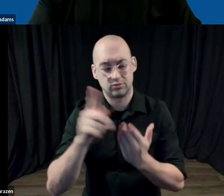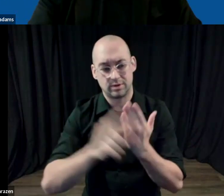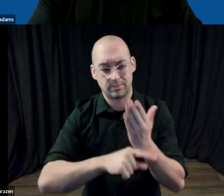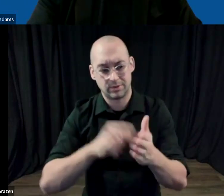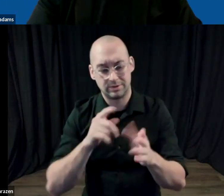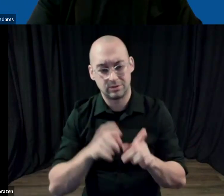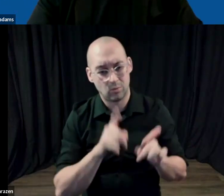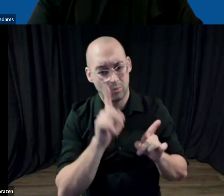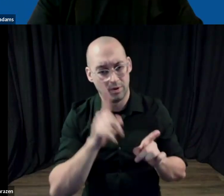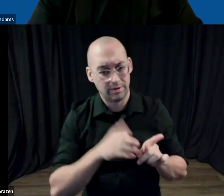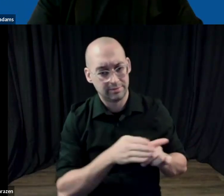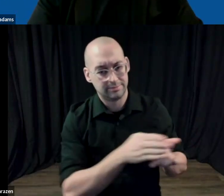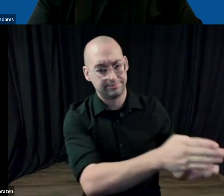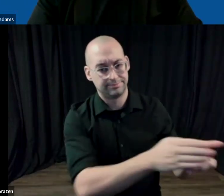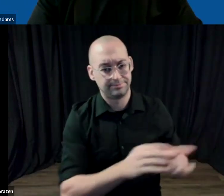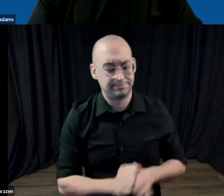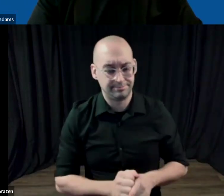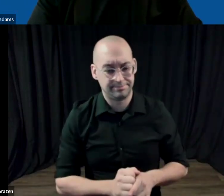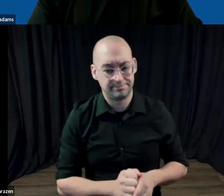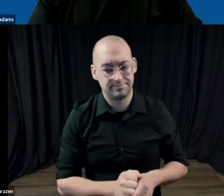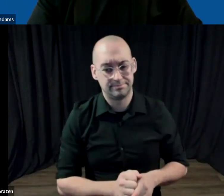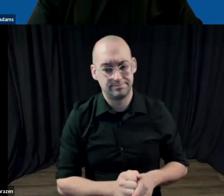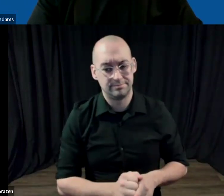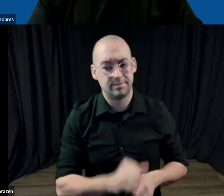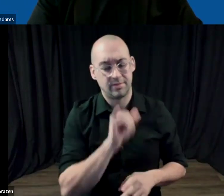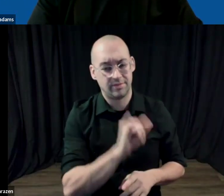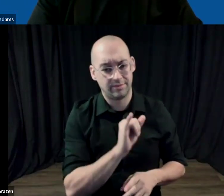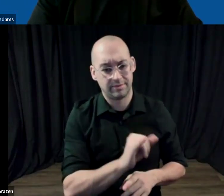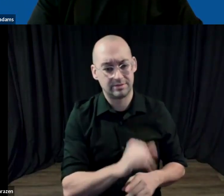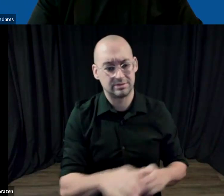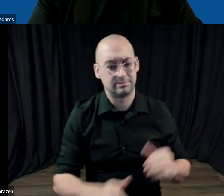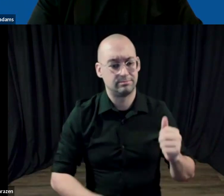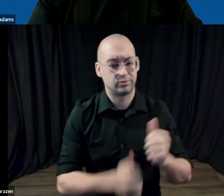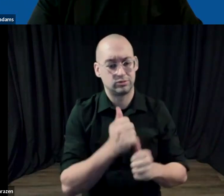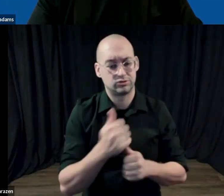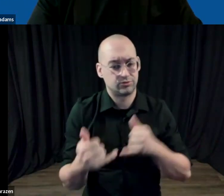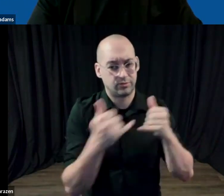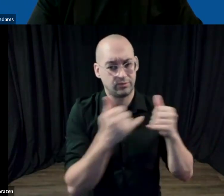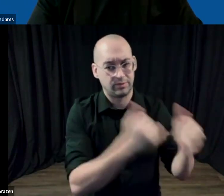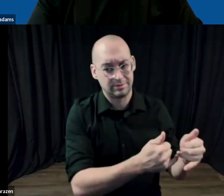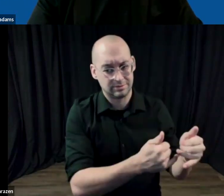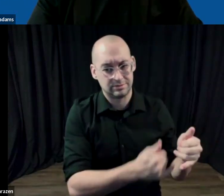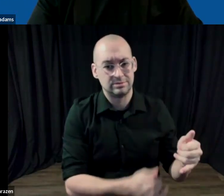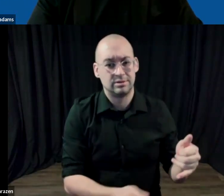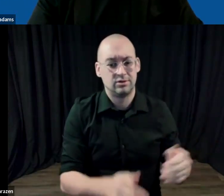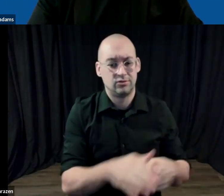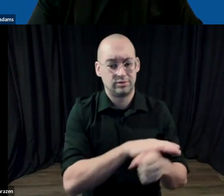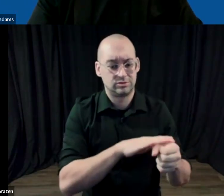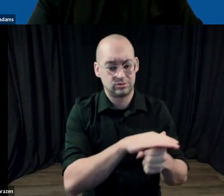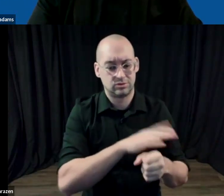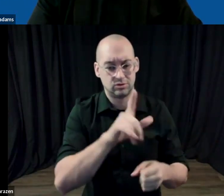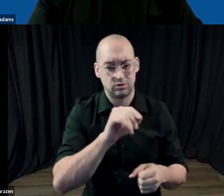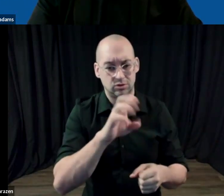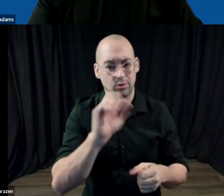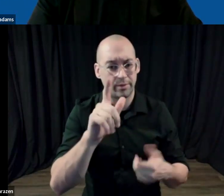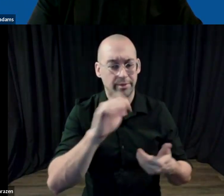is what Sean was talking about. That's the bulk of the grants will be for regional and local coalitions, and